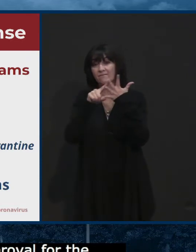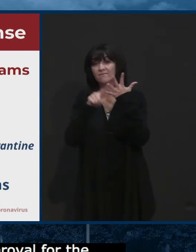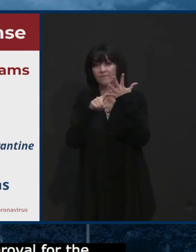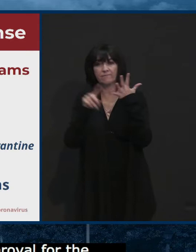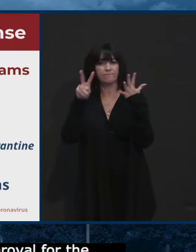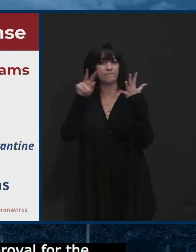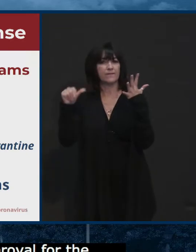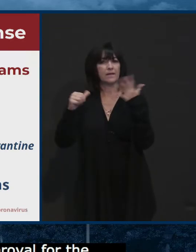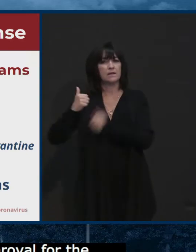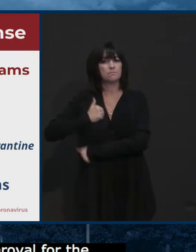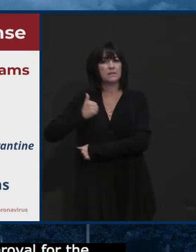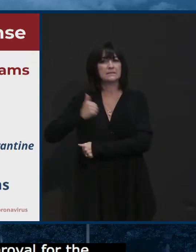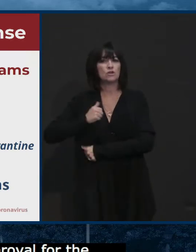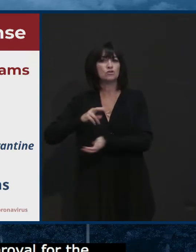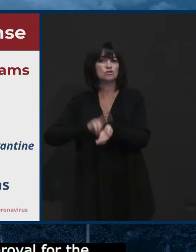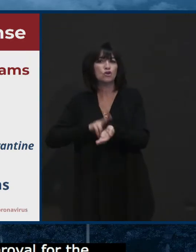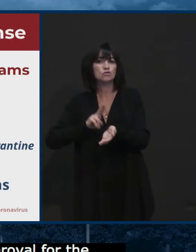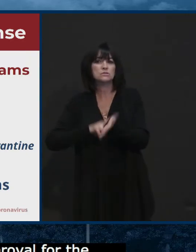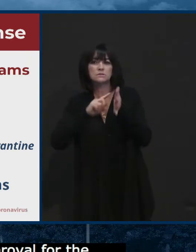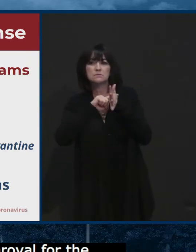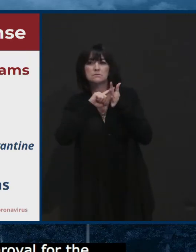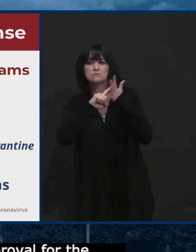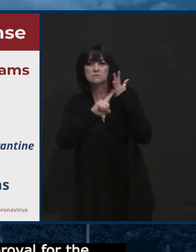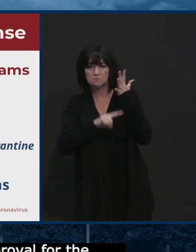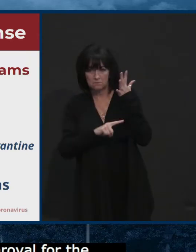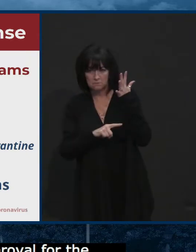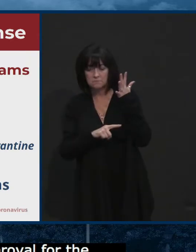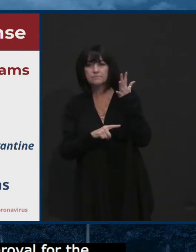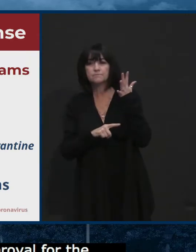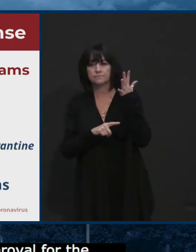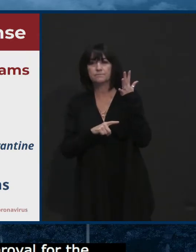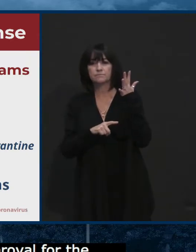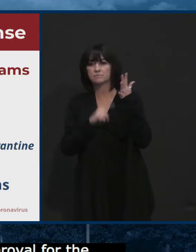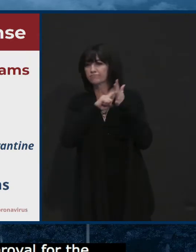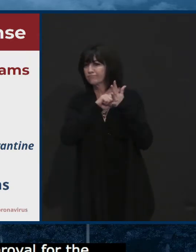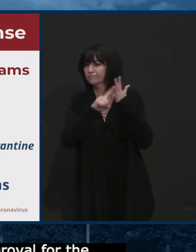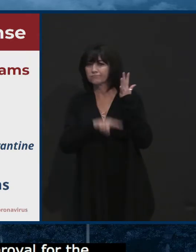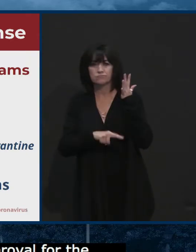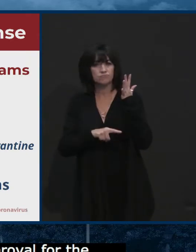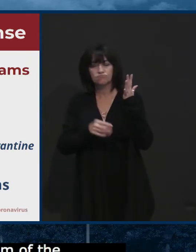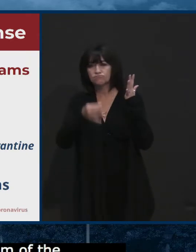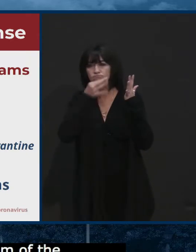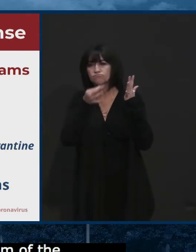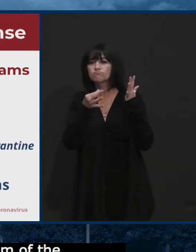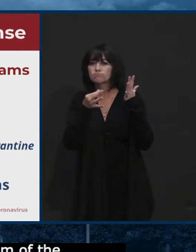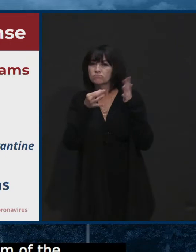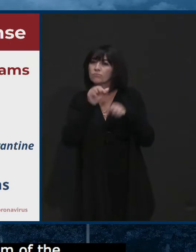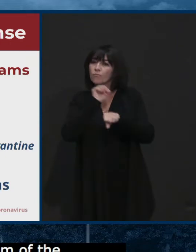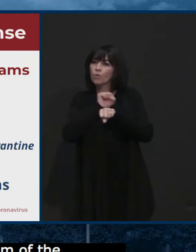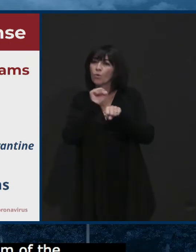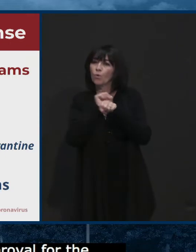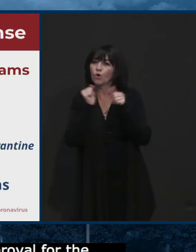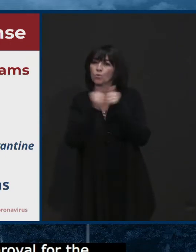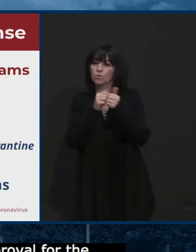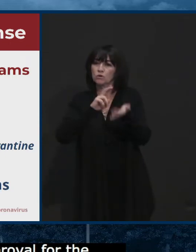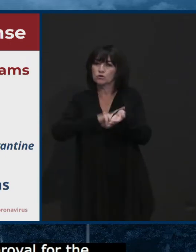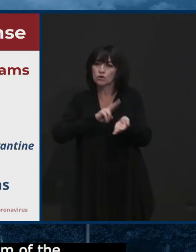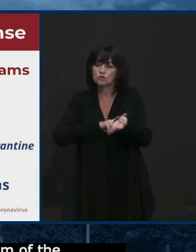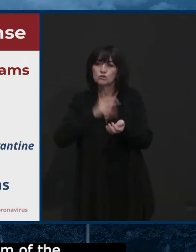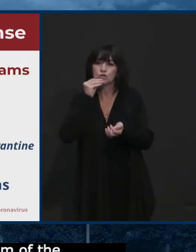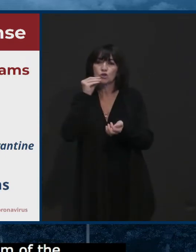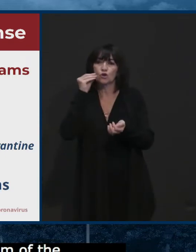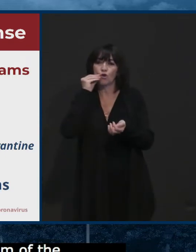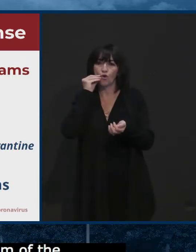nurses. These folks are great in working with our long-term care